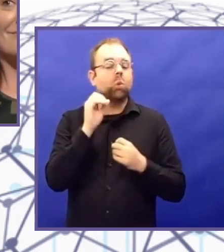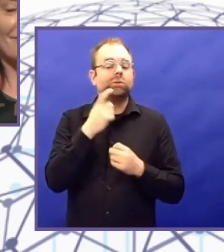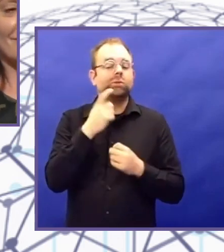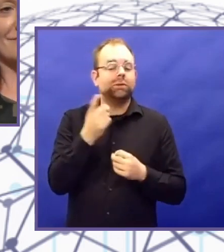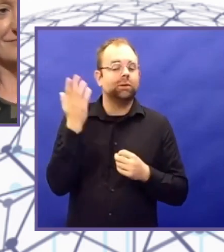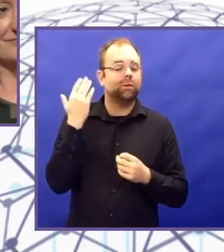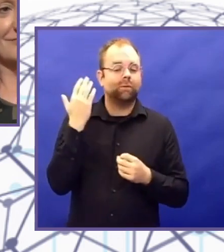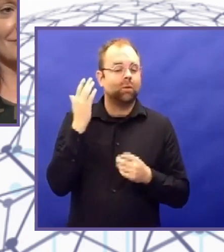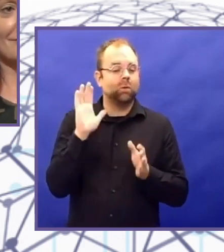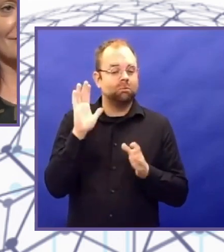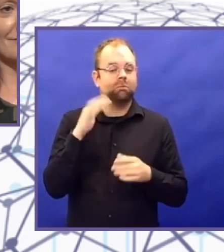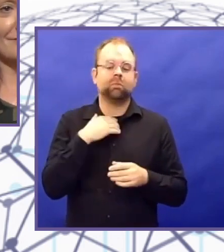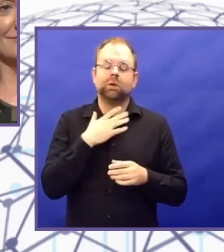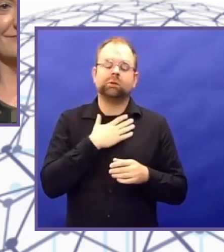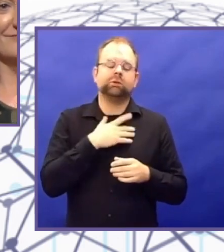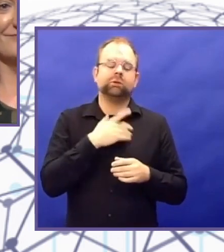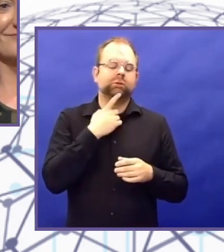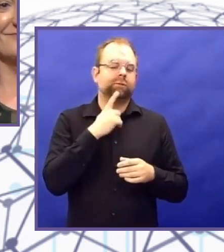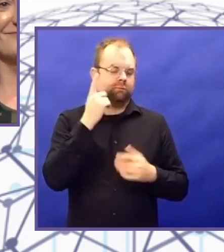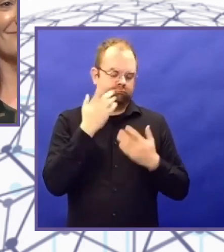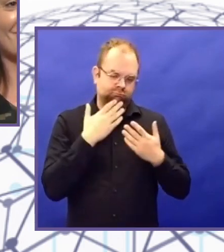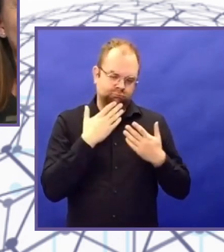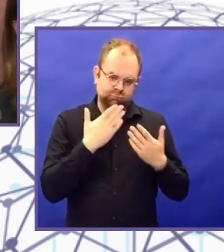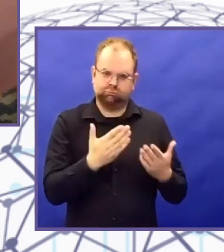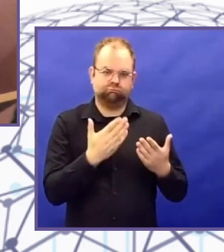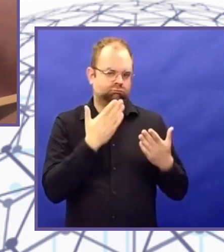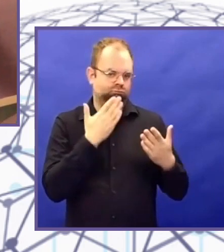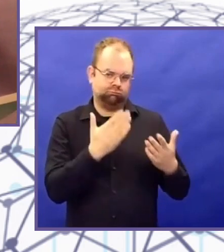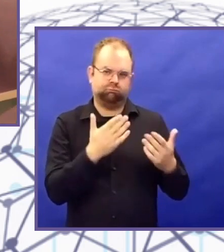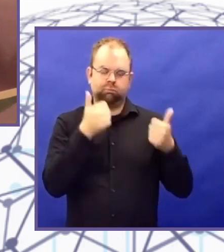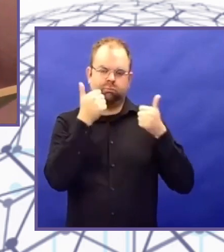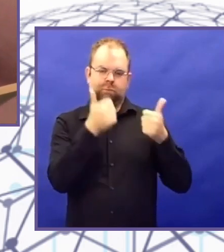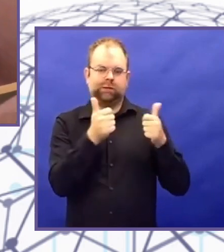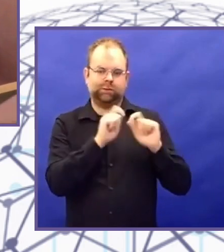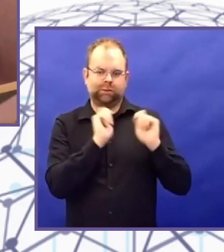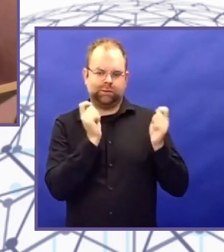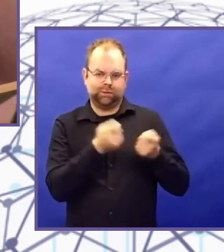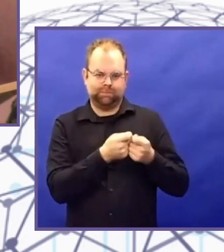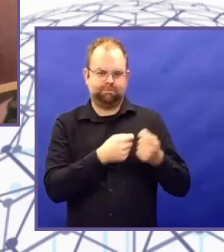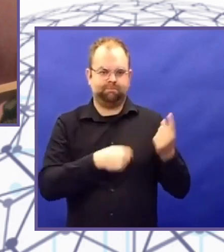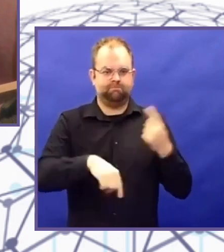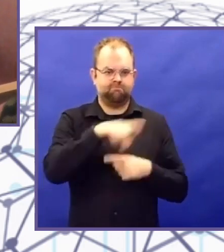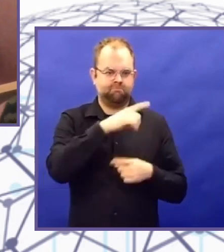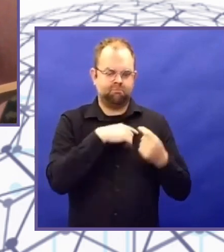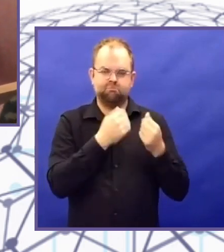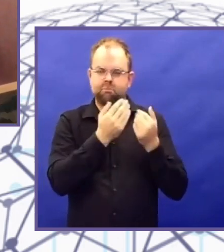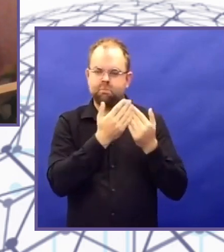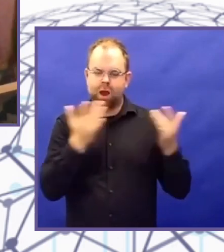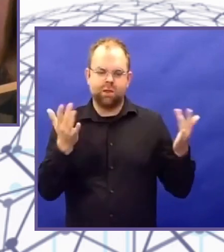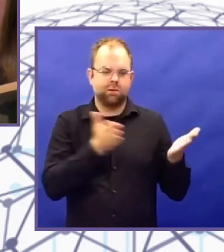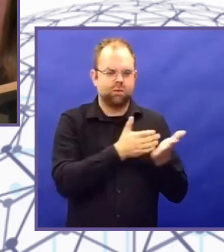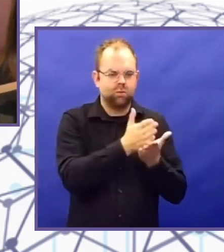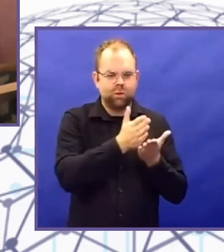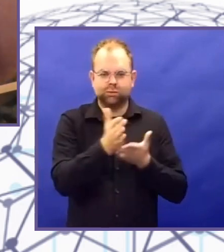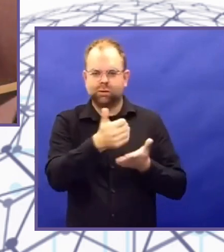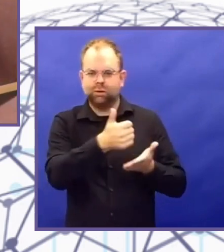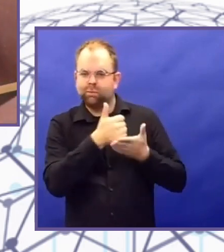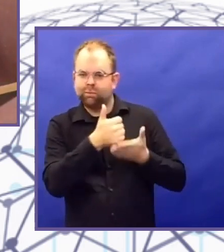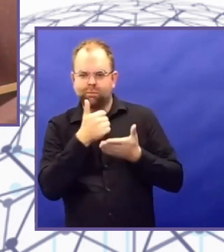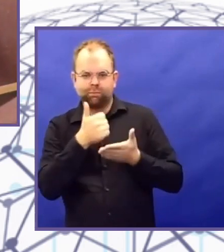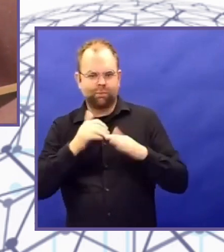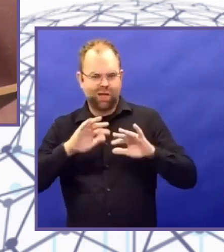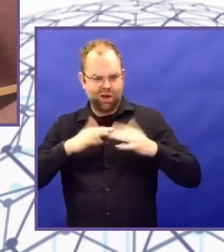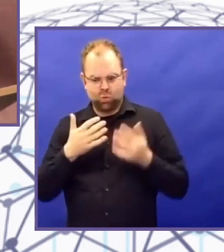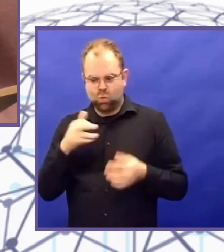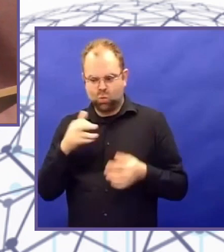and the leading of AT 2030. So thank you so much. And massive thank you to